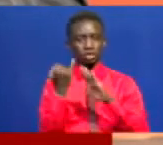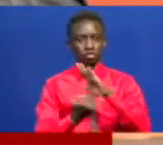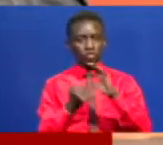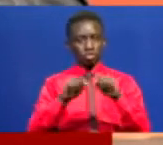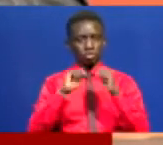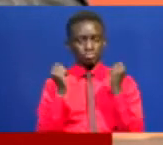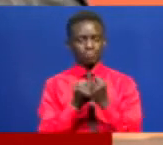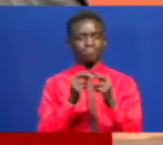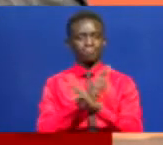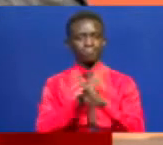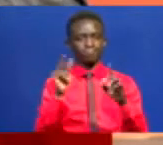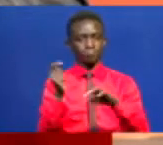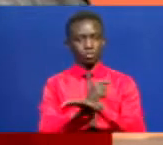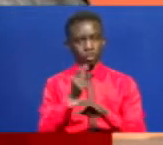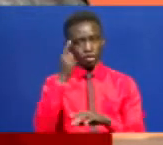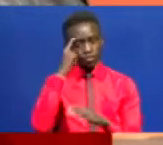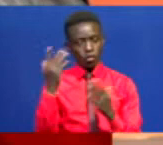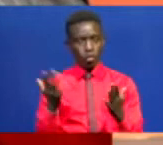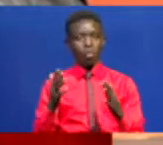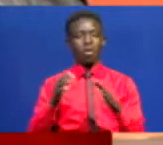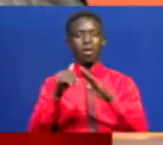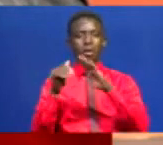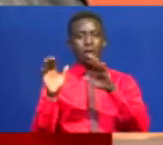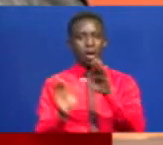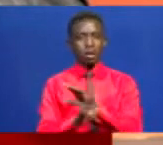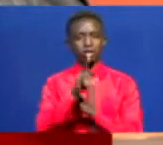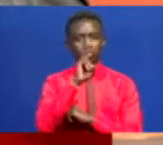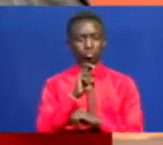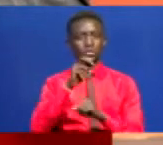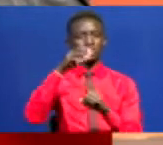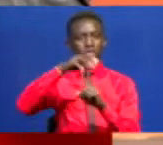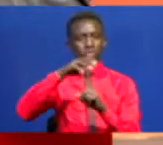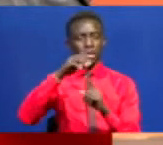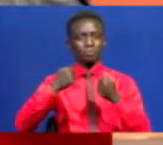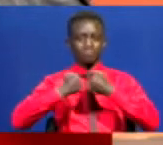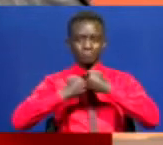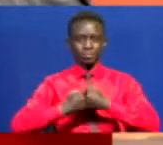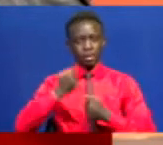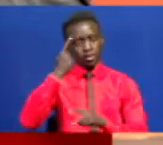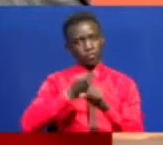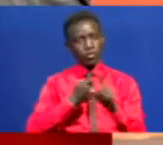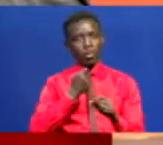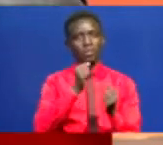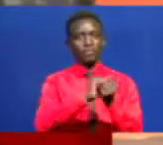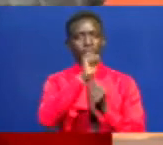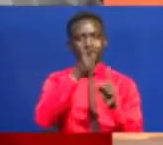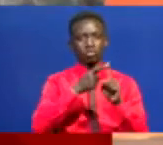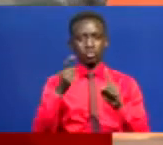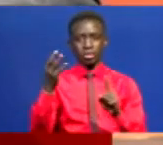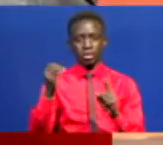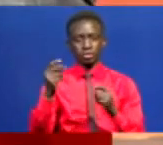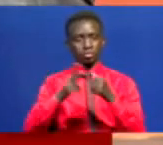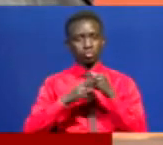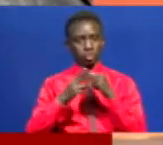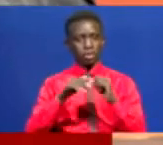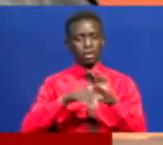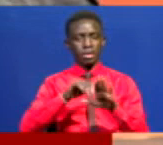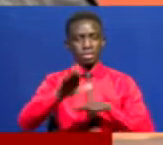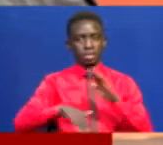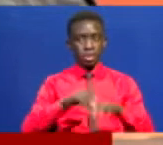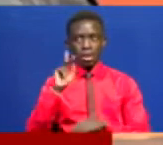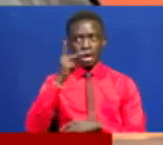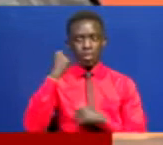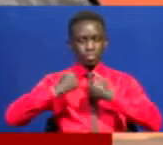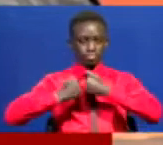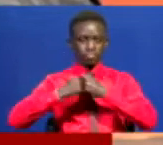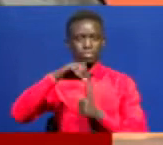the World Rugby under 20 trophy tournament set for the 15th to the 30th of July at the Nyayo National Stadium. The Kenyan side will face Samoa